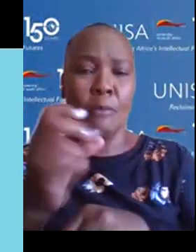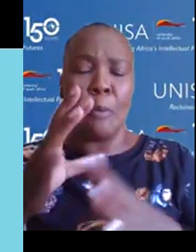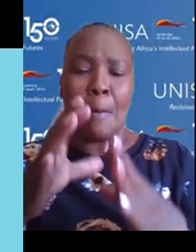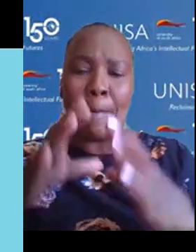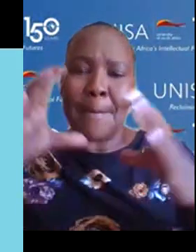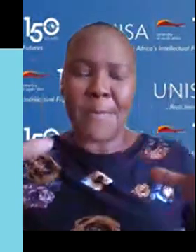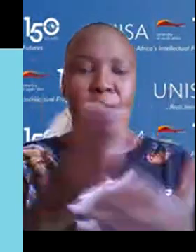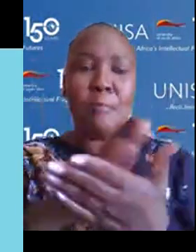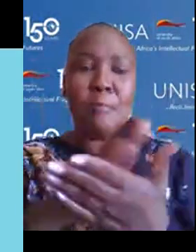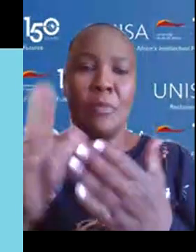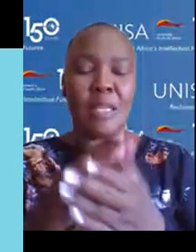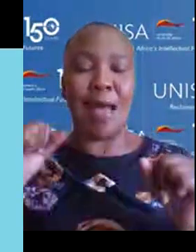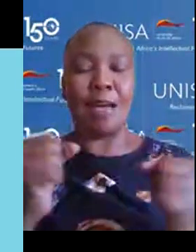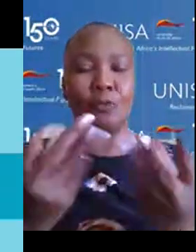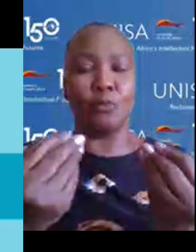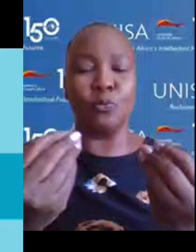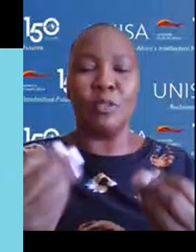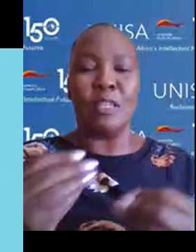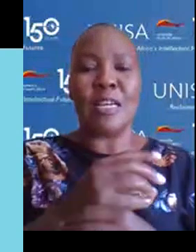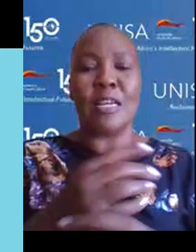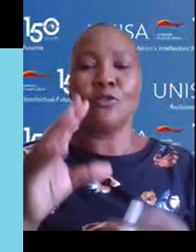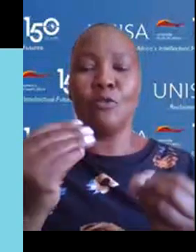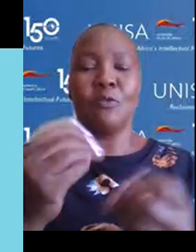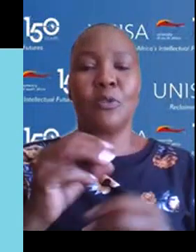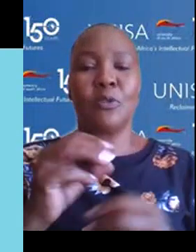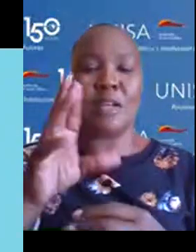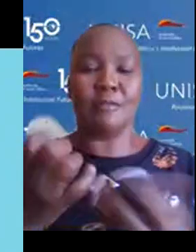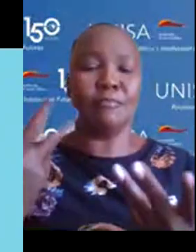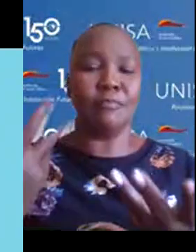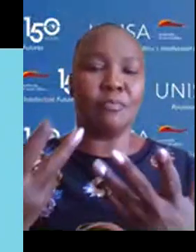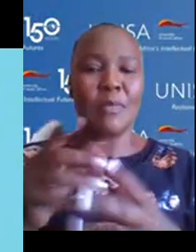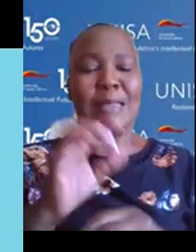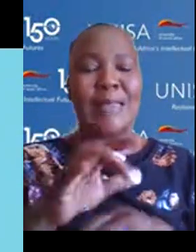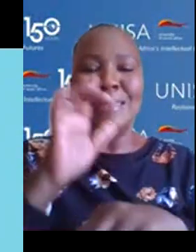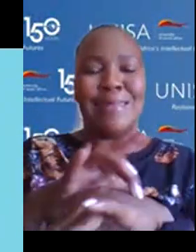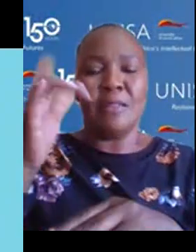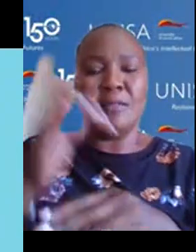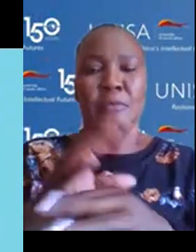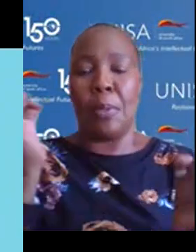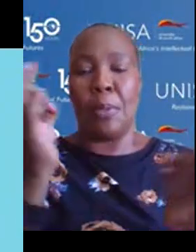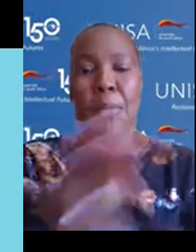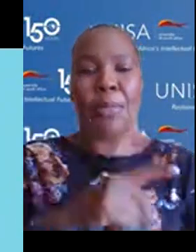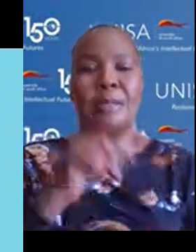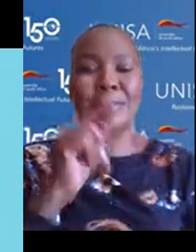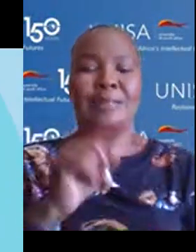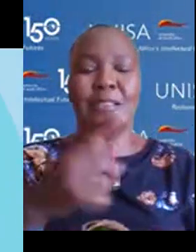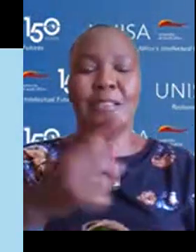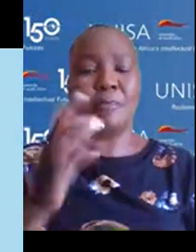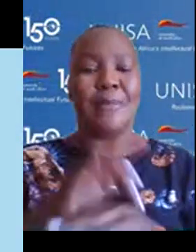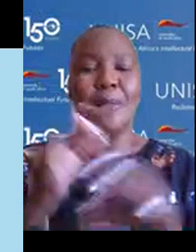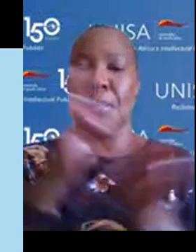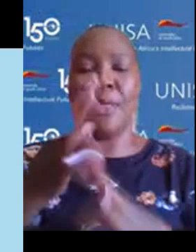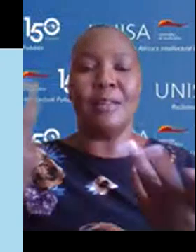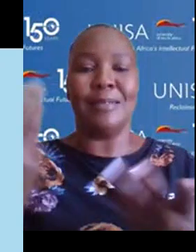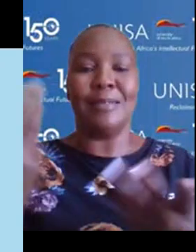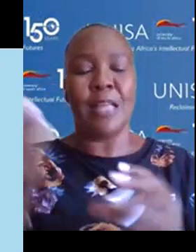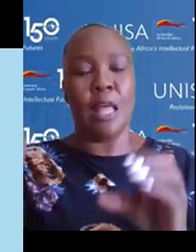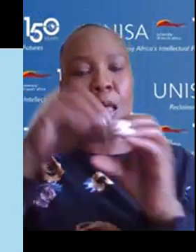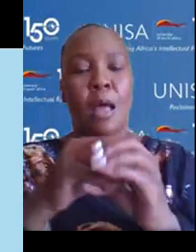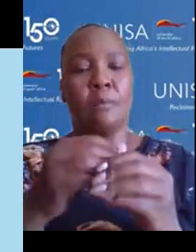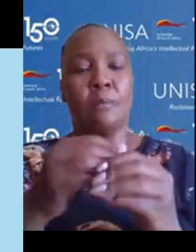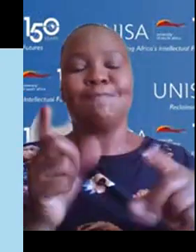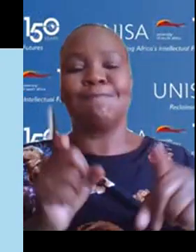parts, hardware and software. Software refers to the intangible parts of a computer, the parts that can't be touched. This includes the